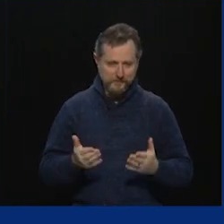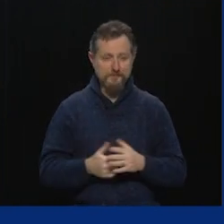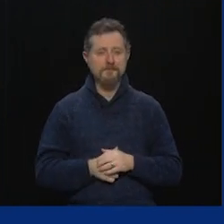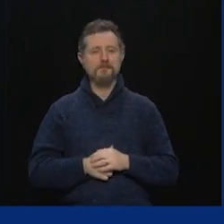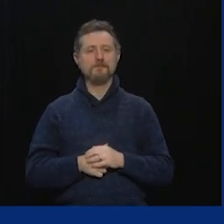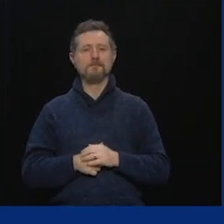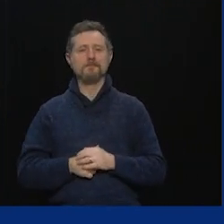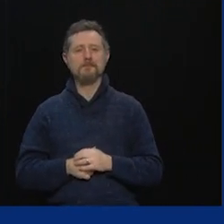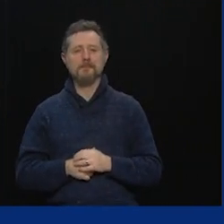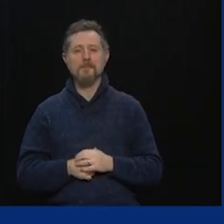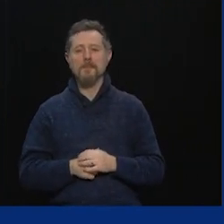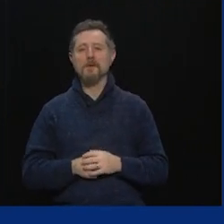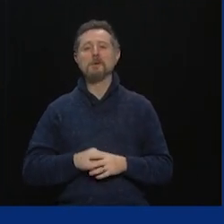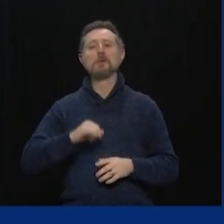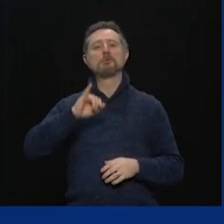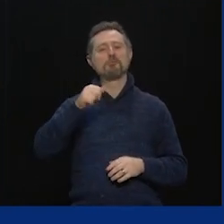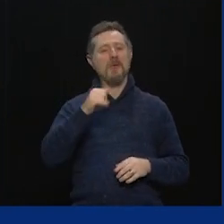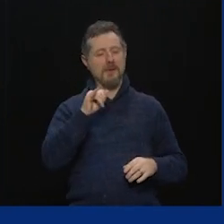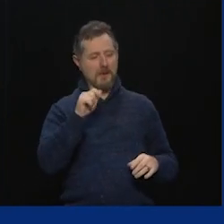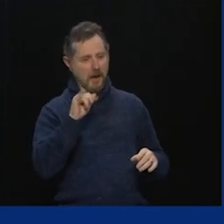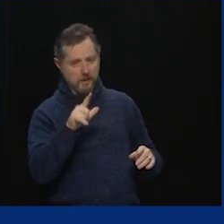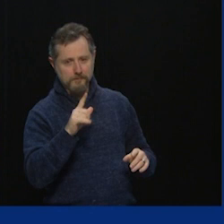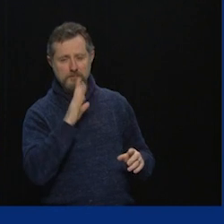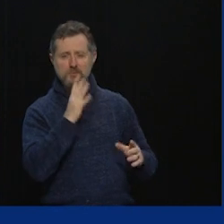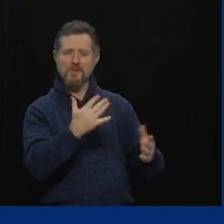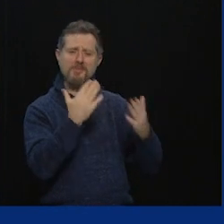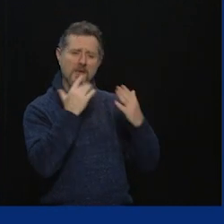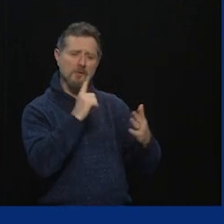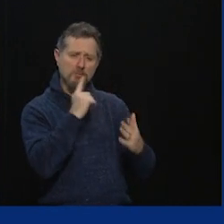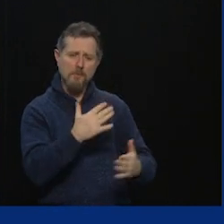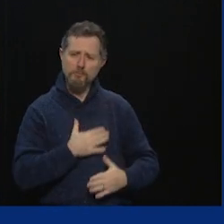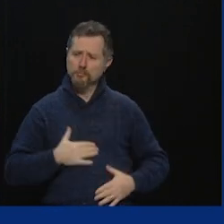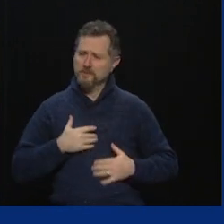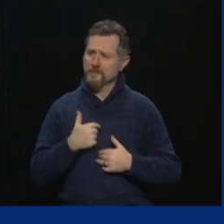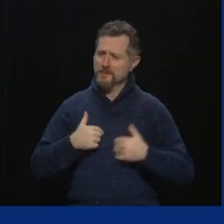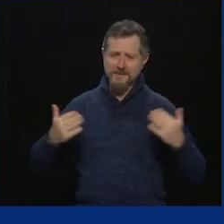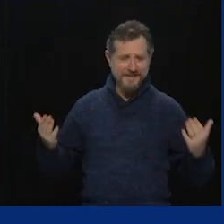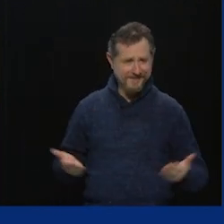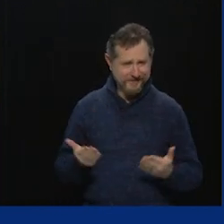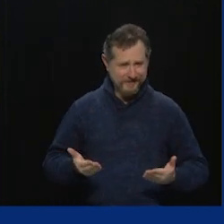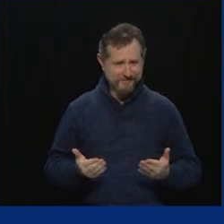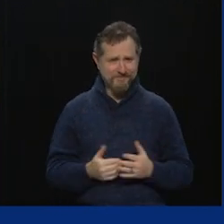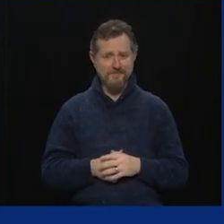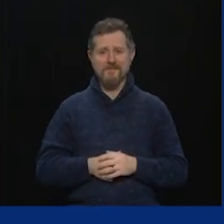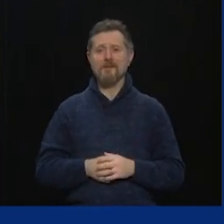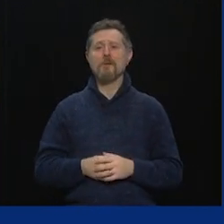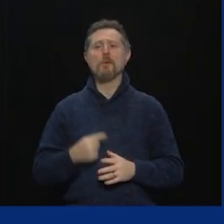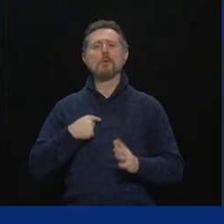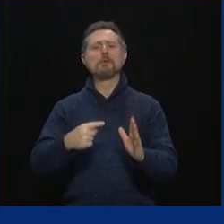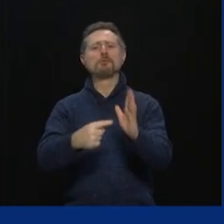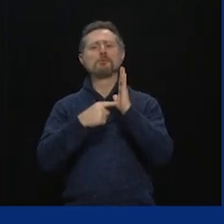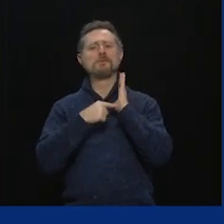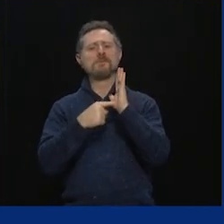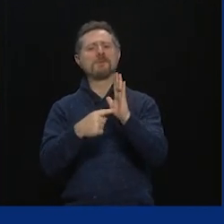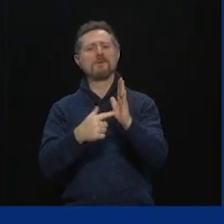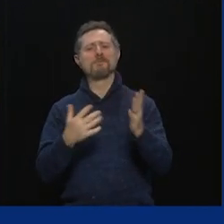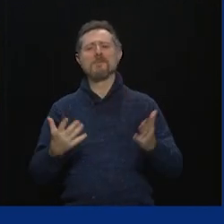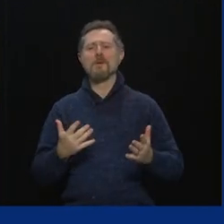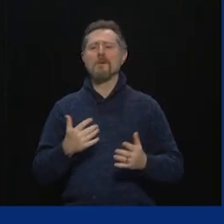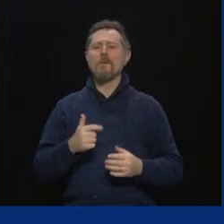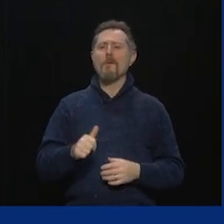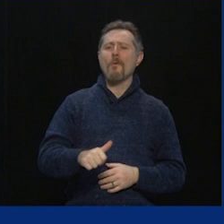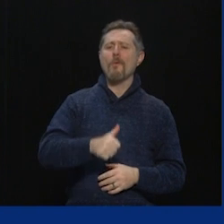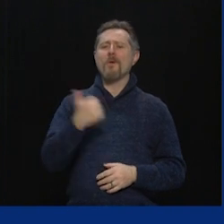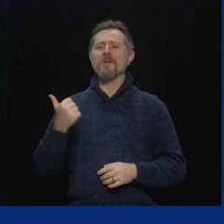Thank you so much. Thank you. It's a pleasure being here to represent the fellow Afghans and also